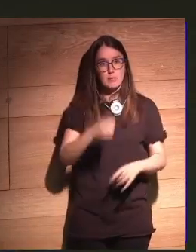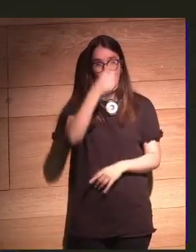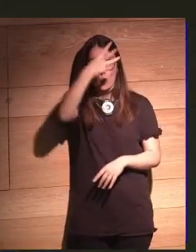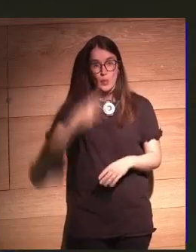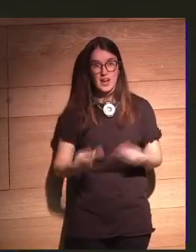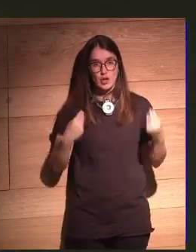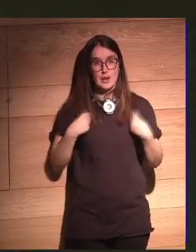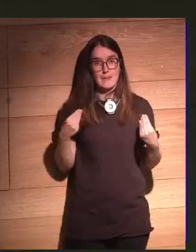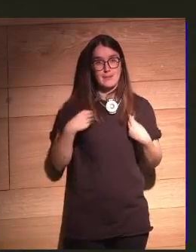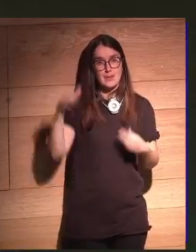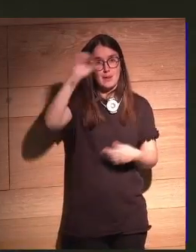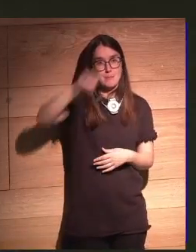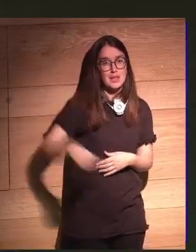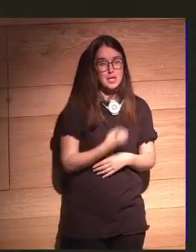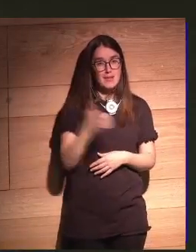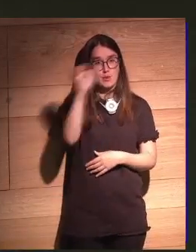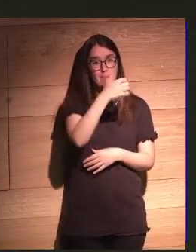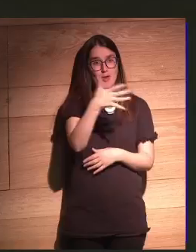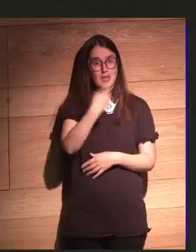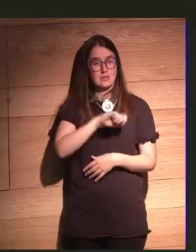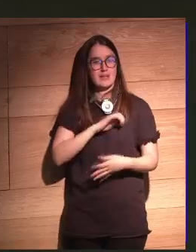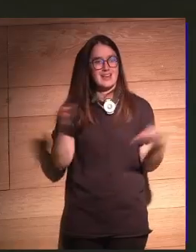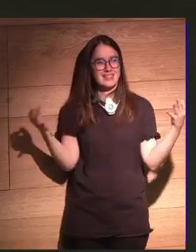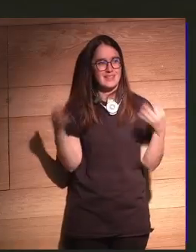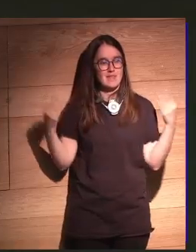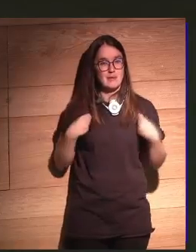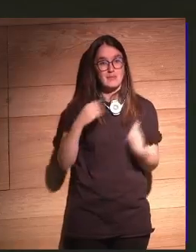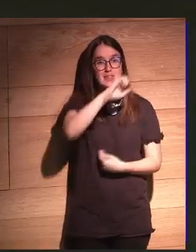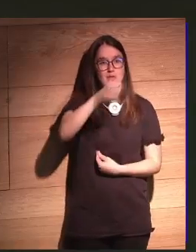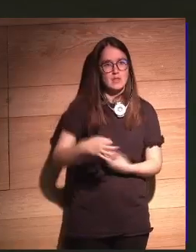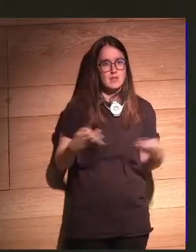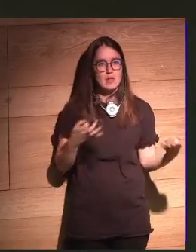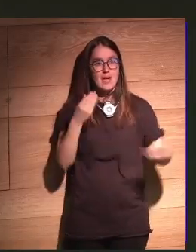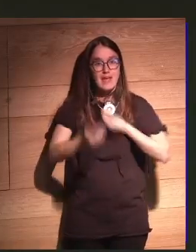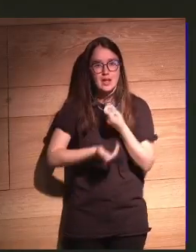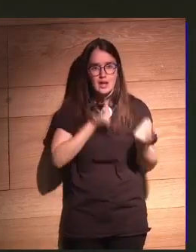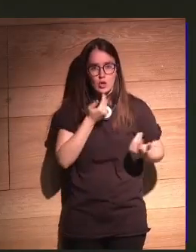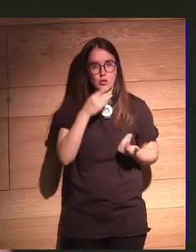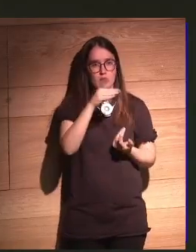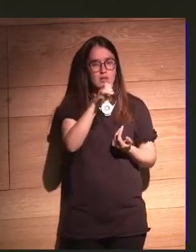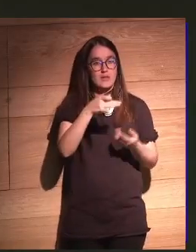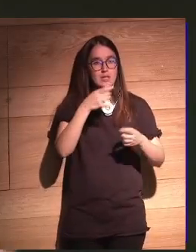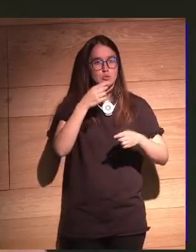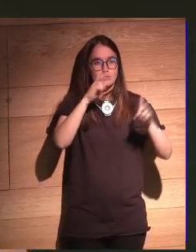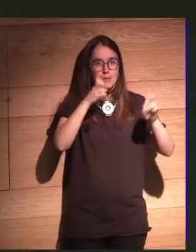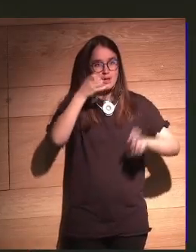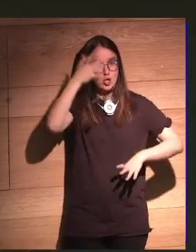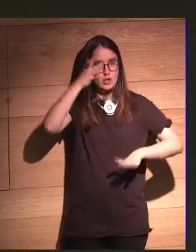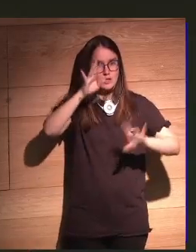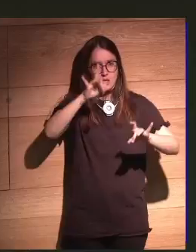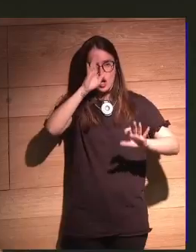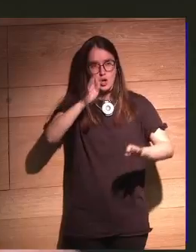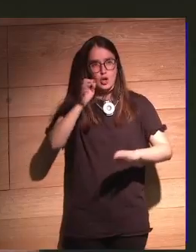these systems, and 1/3 of the empty housing is in Spain. So as when they were saying it's an